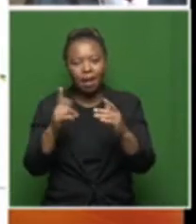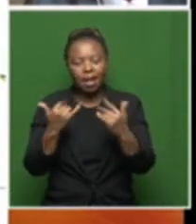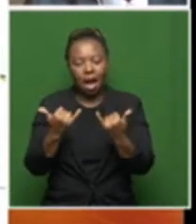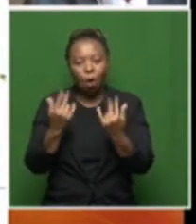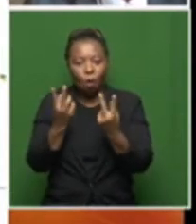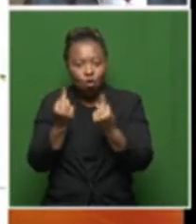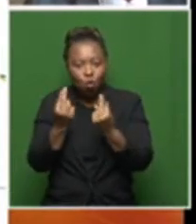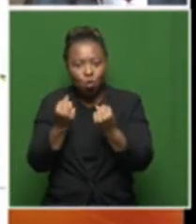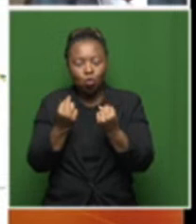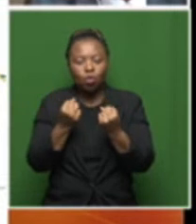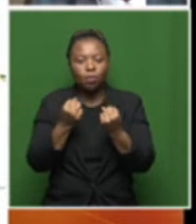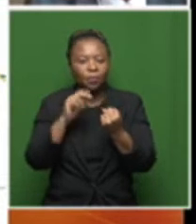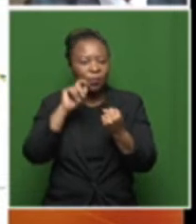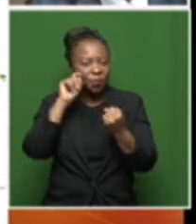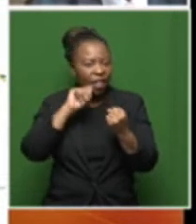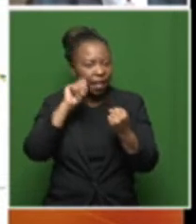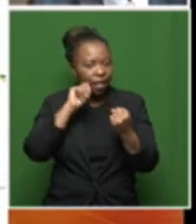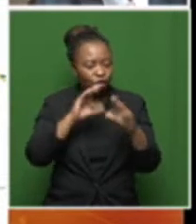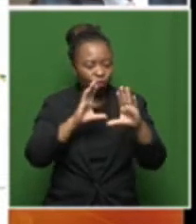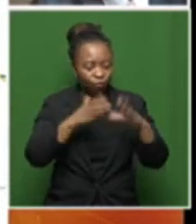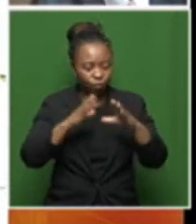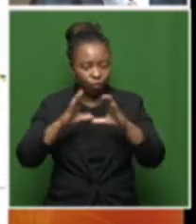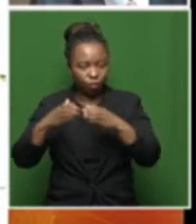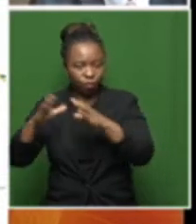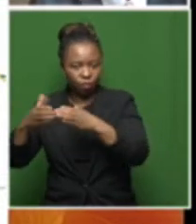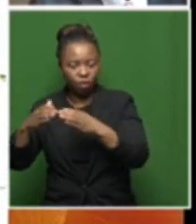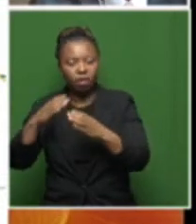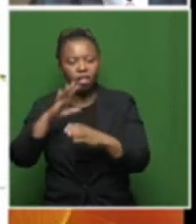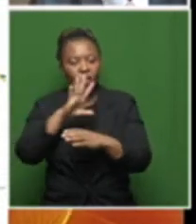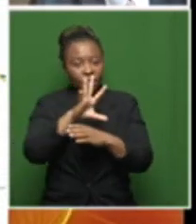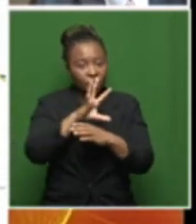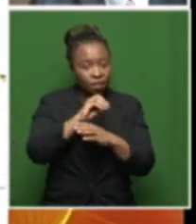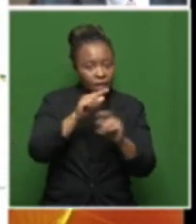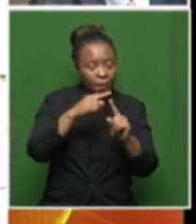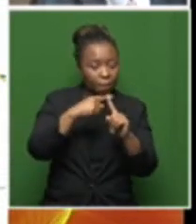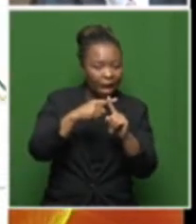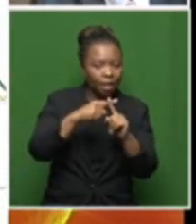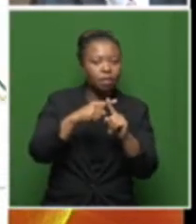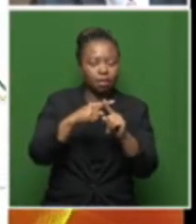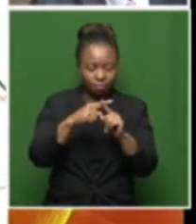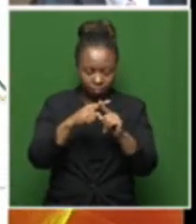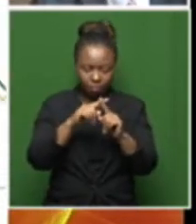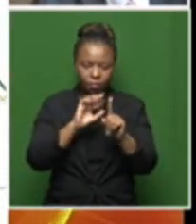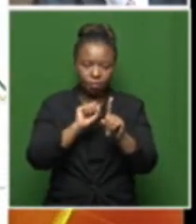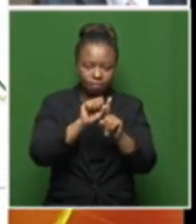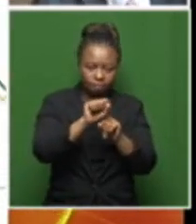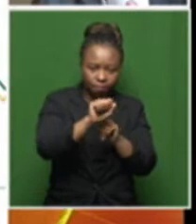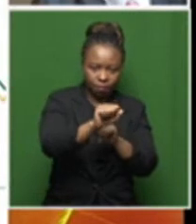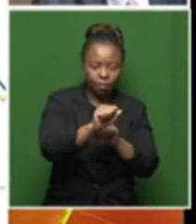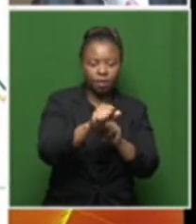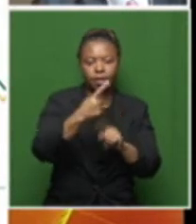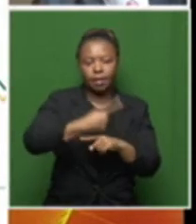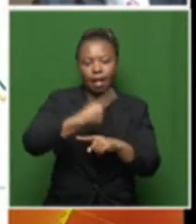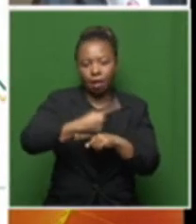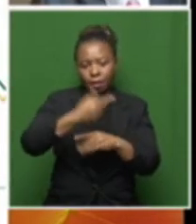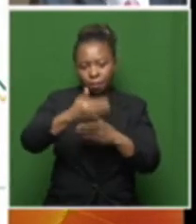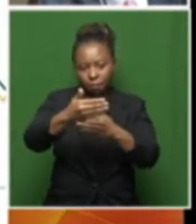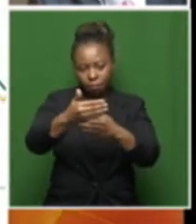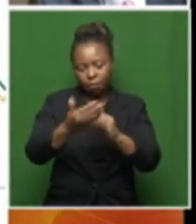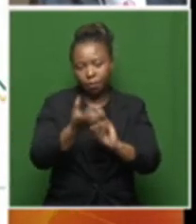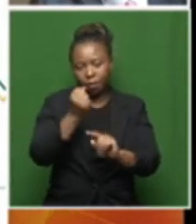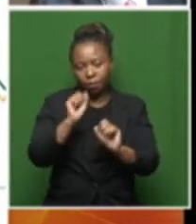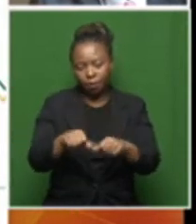age category of 50-plussers, they are once again starting to pick up their daily vaccination rate.